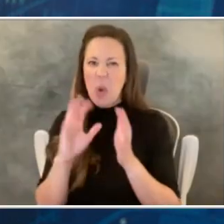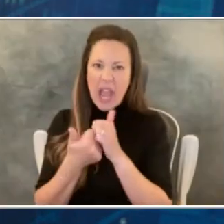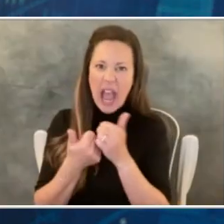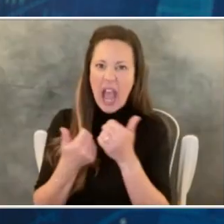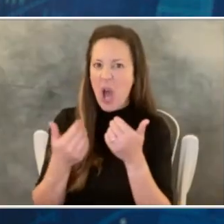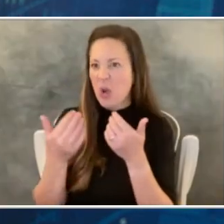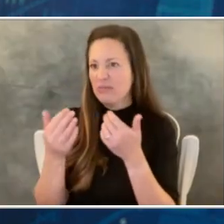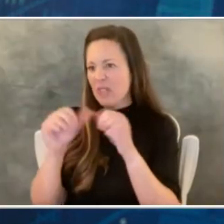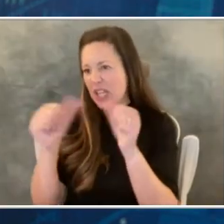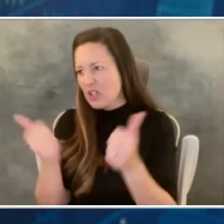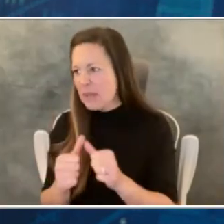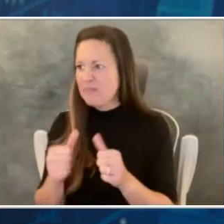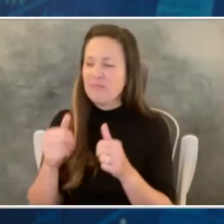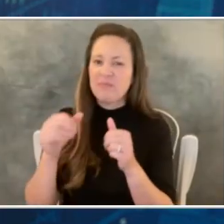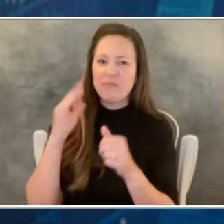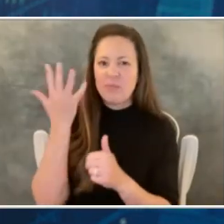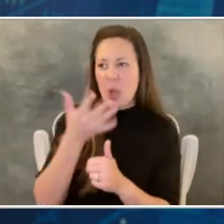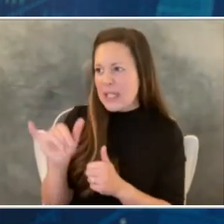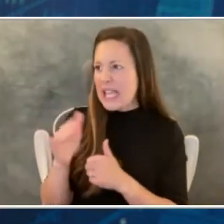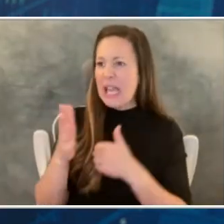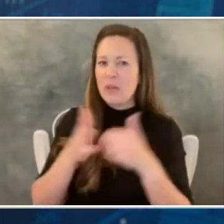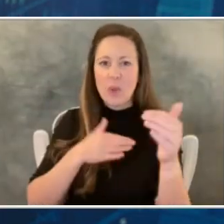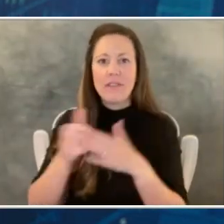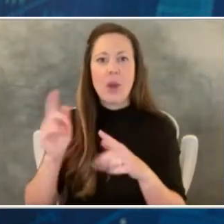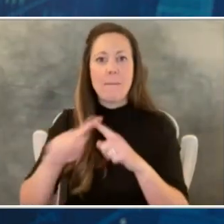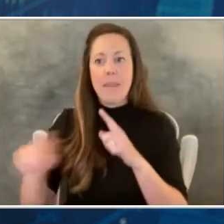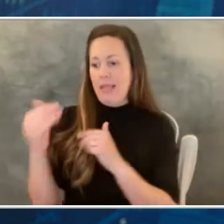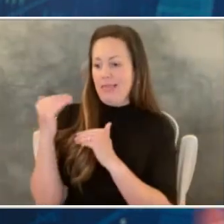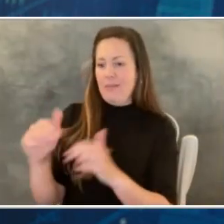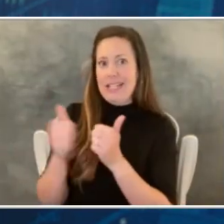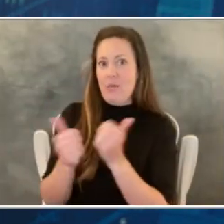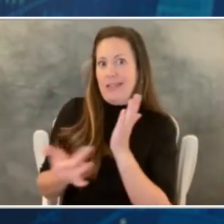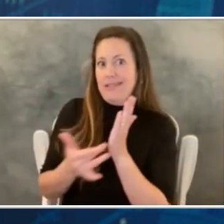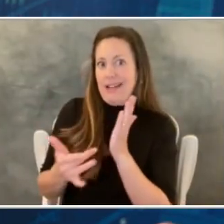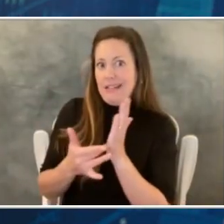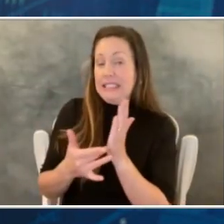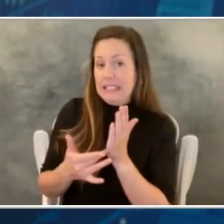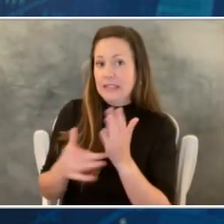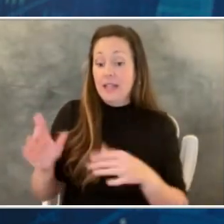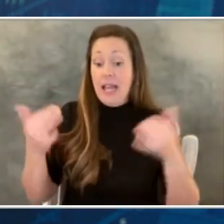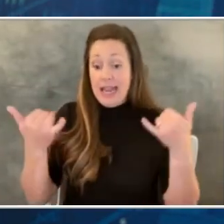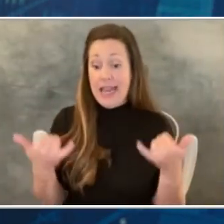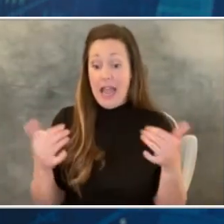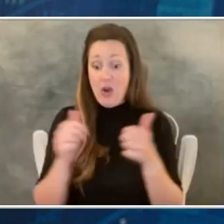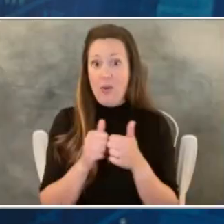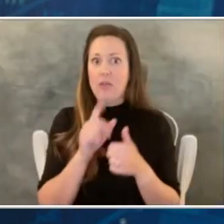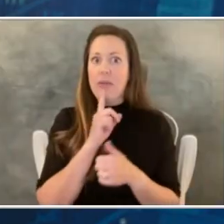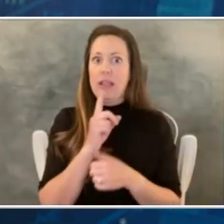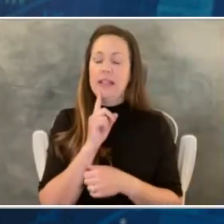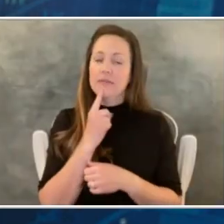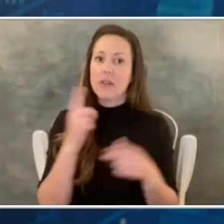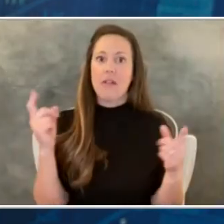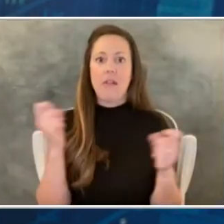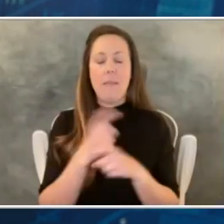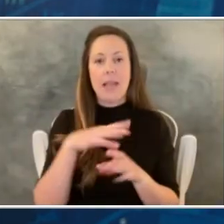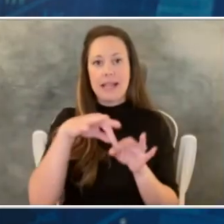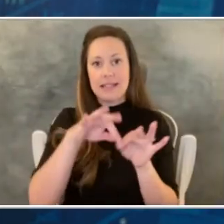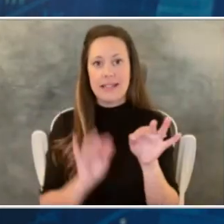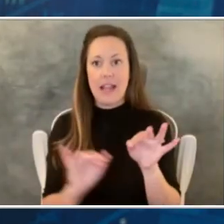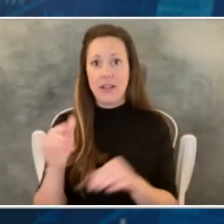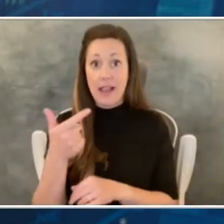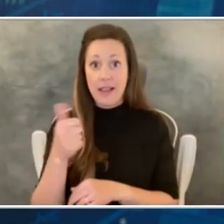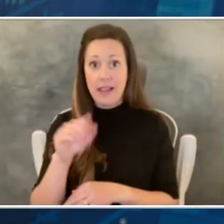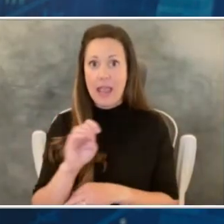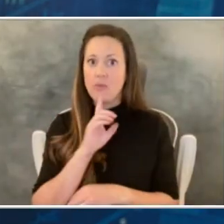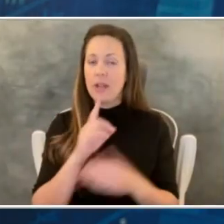capacity, at least, with the devices that we had. And now with a very complex tear like Gabe had, we have actually a number of tools at our disposal